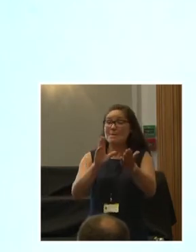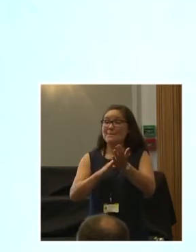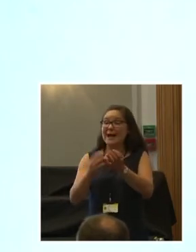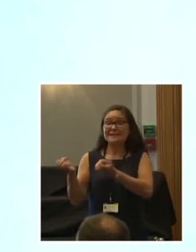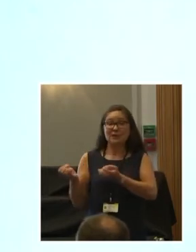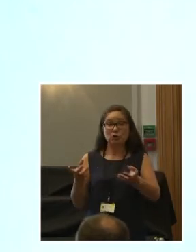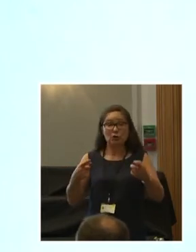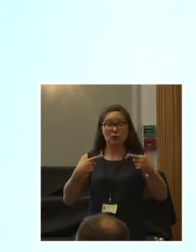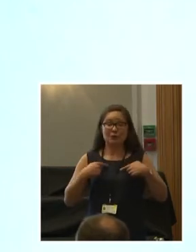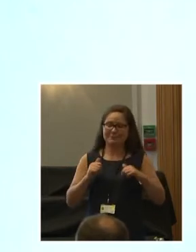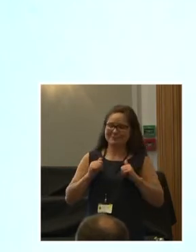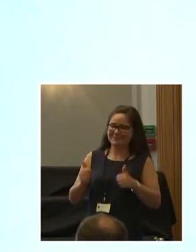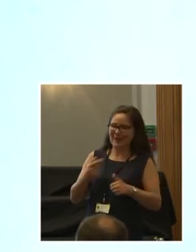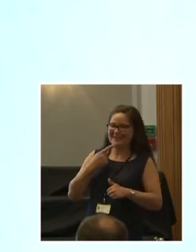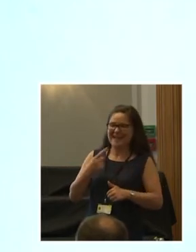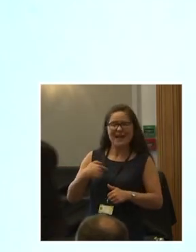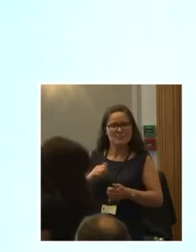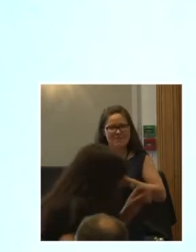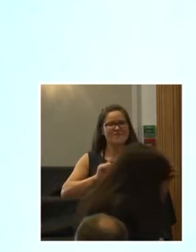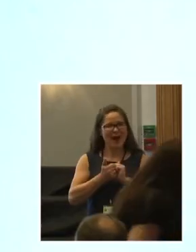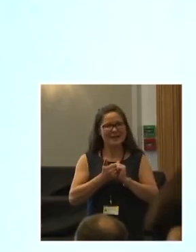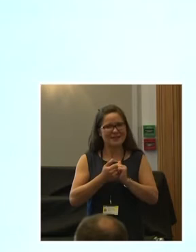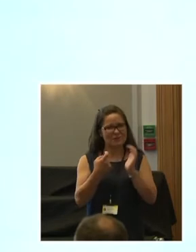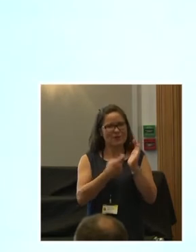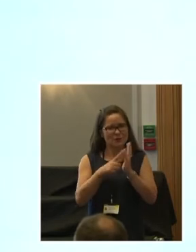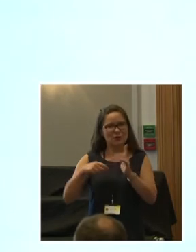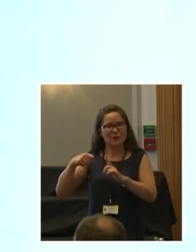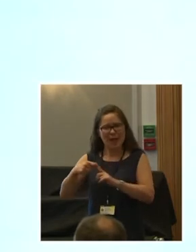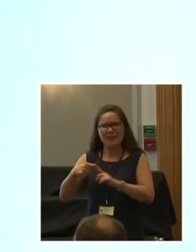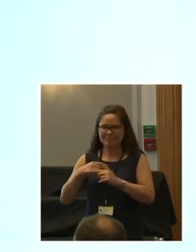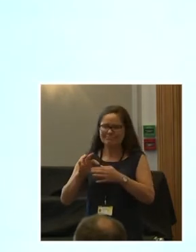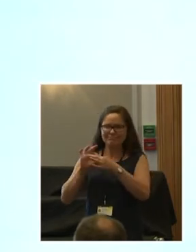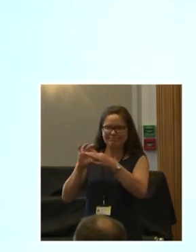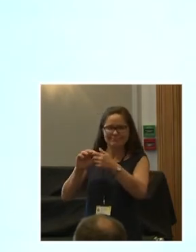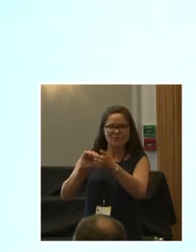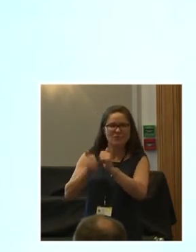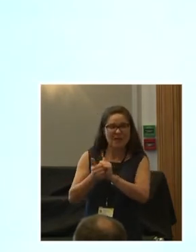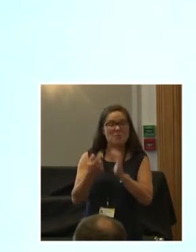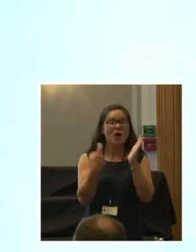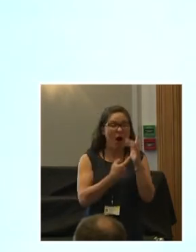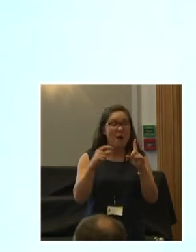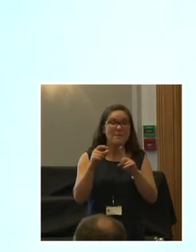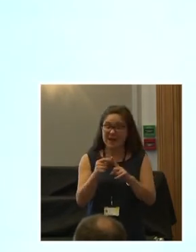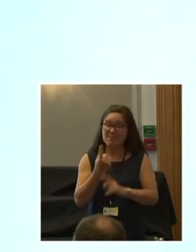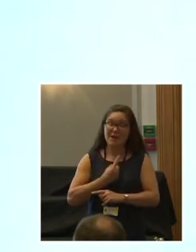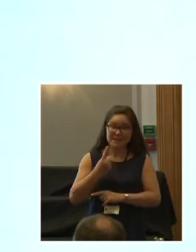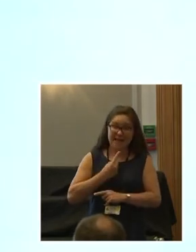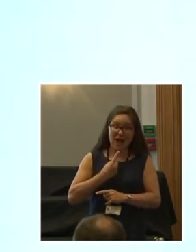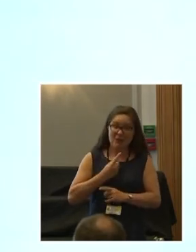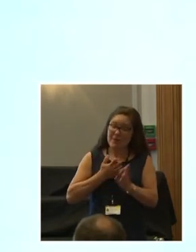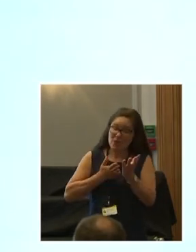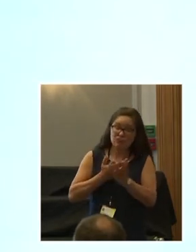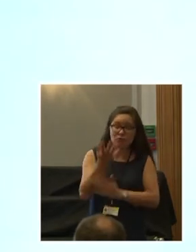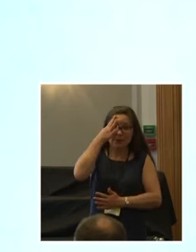UK and vice versa, feeling is mutual. I have RP myself, so I've gone through the spectrum of sight loss, and I want to keep today's